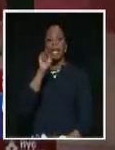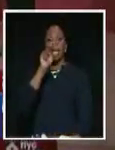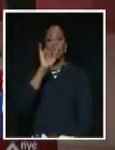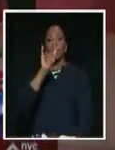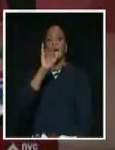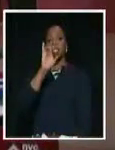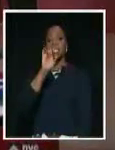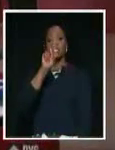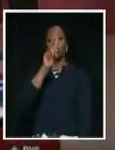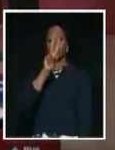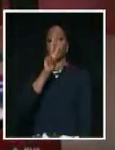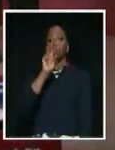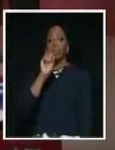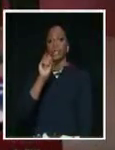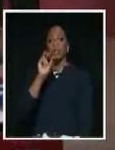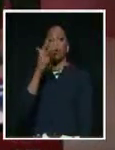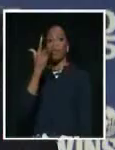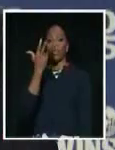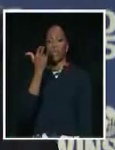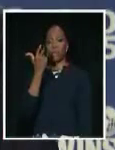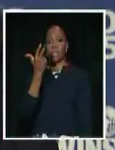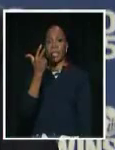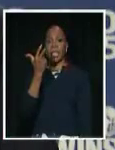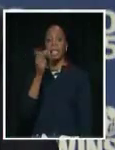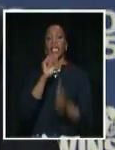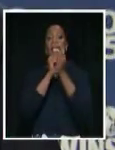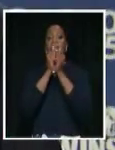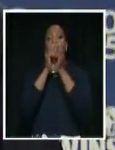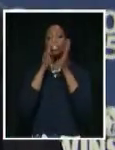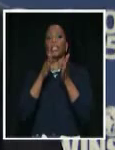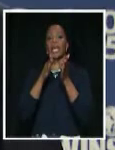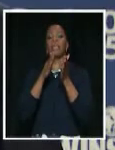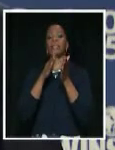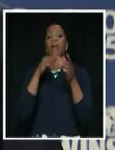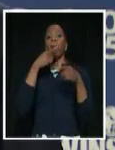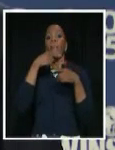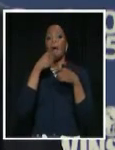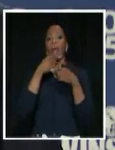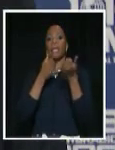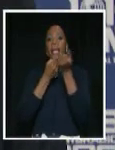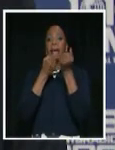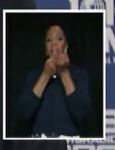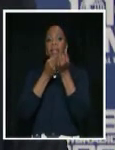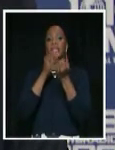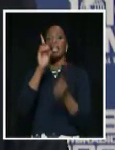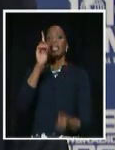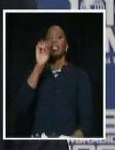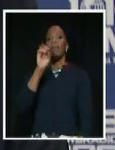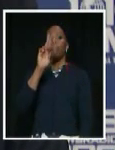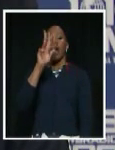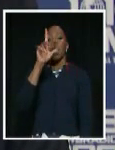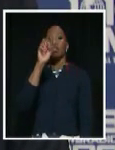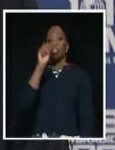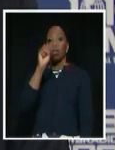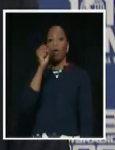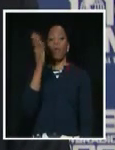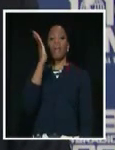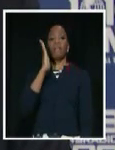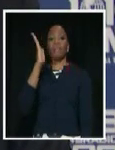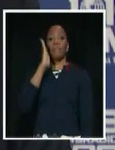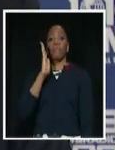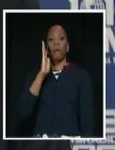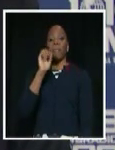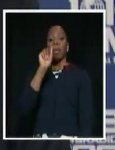#NYC2013. Now, the candidates for mayor, the Democratic candidate, Public Advocate Bill de Blasio, and Republican candidate, former MTA